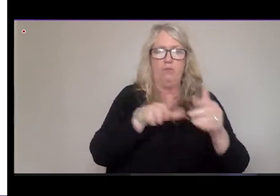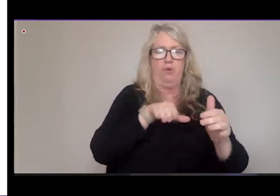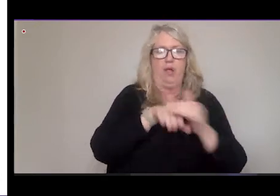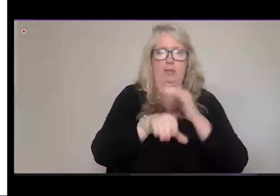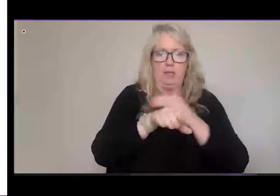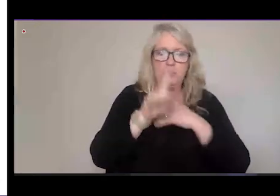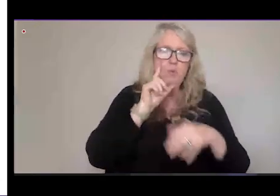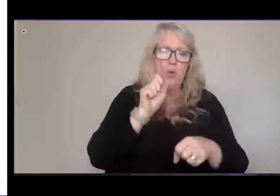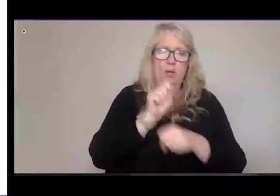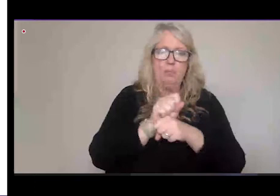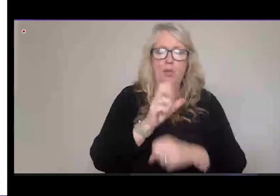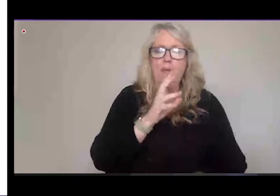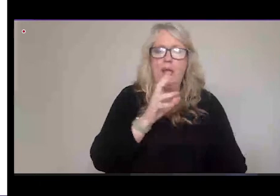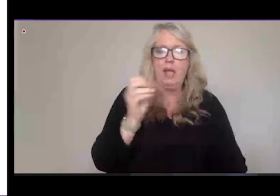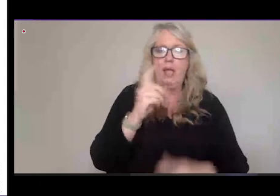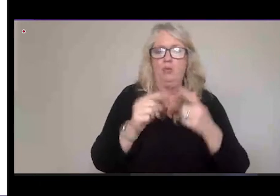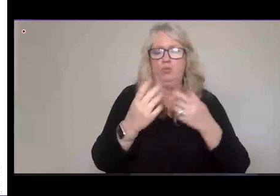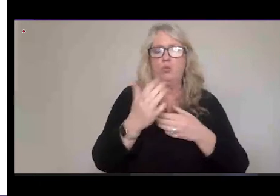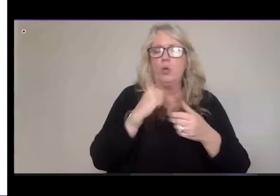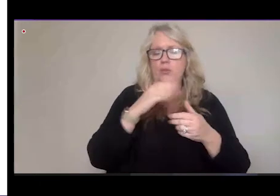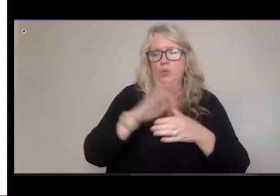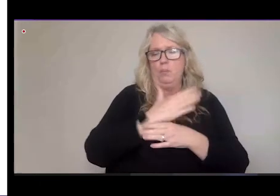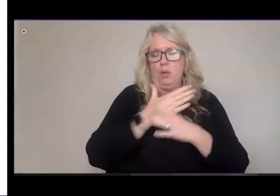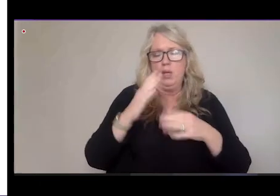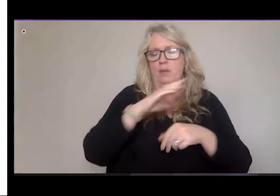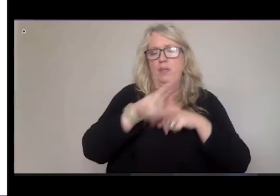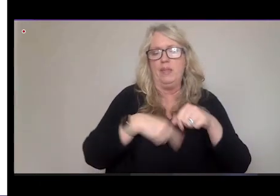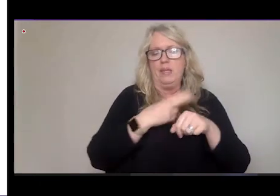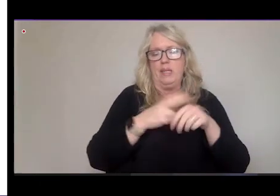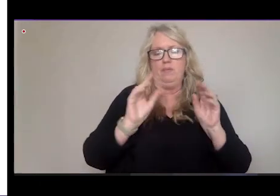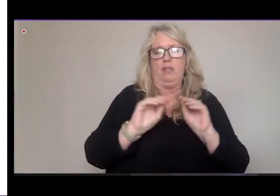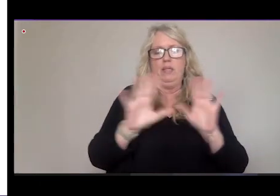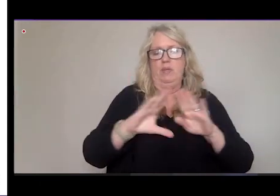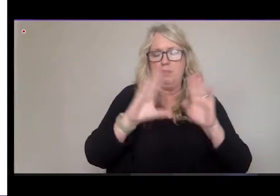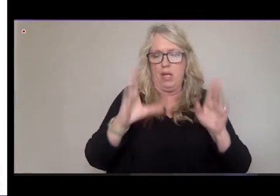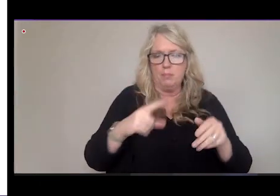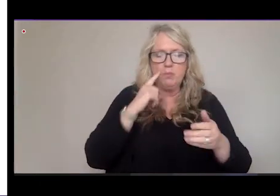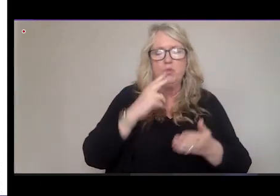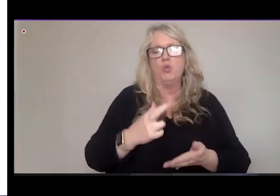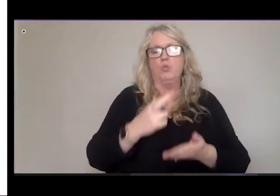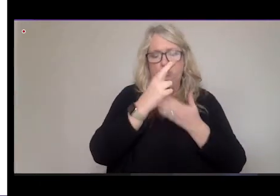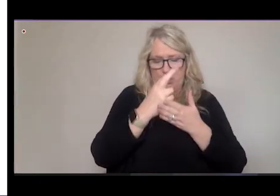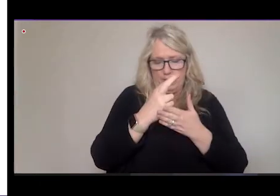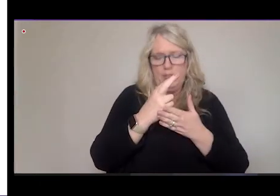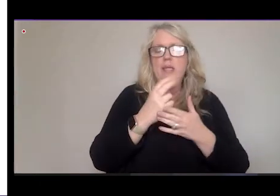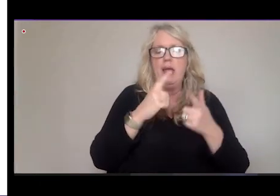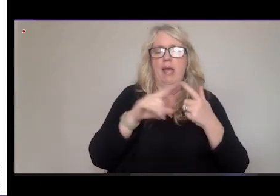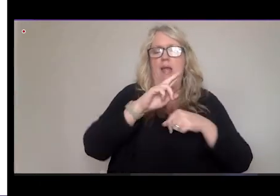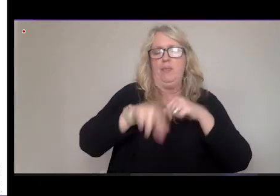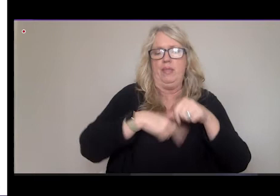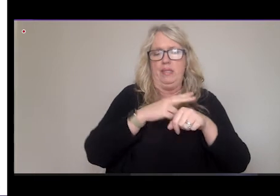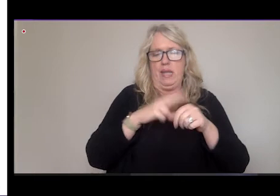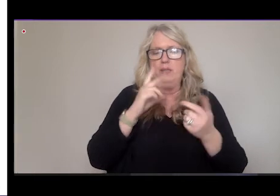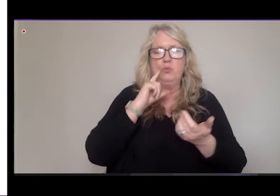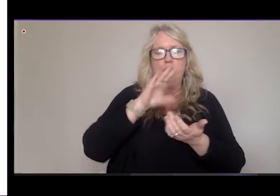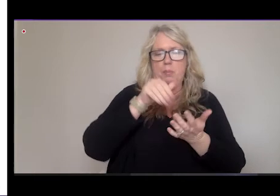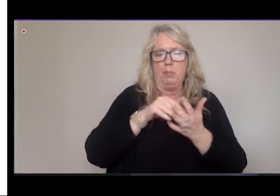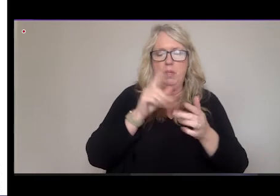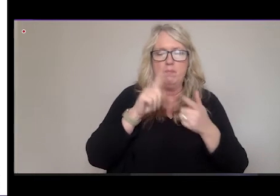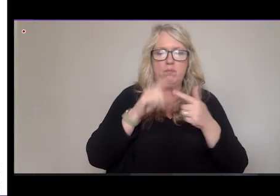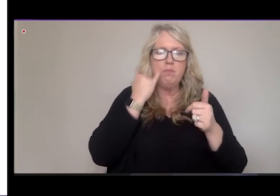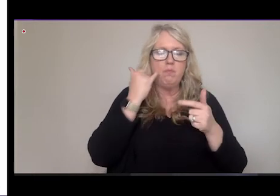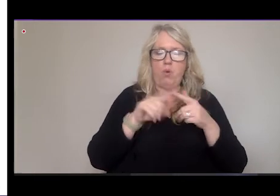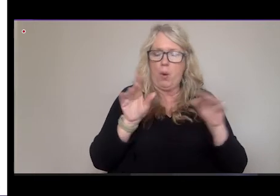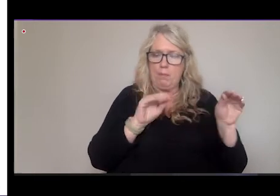Transportation Supports to Facilitate Access to Employment. We're excited to partner with the National Clearinghouse of Rehabilitation Training Materials and the